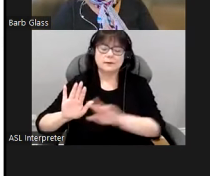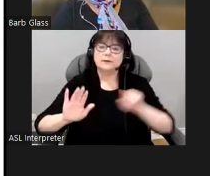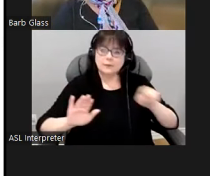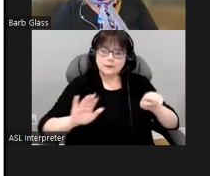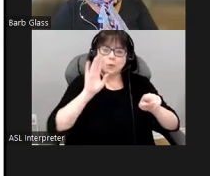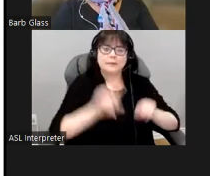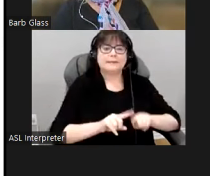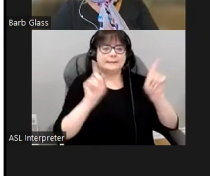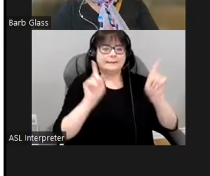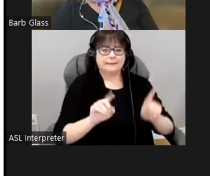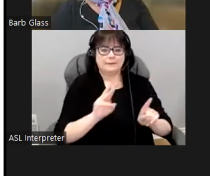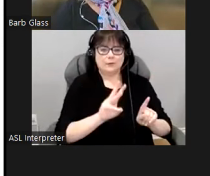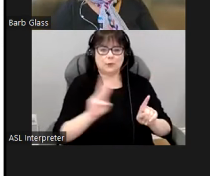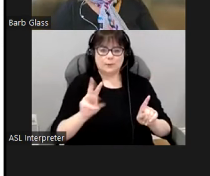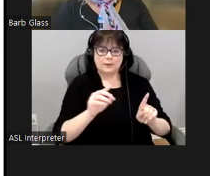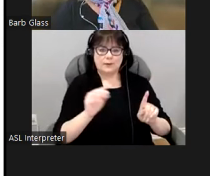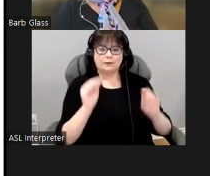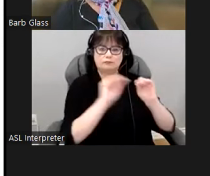available.